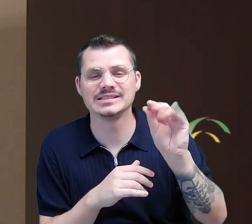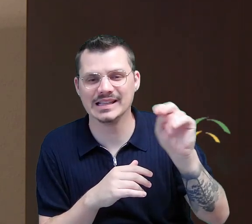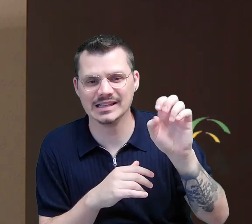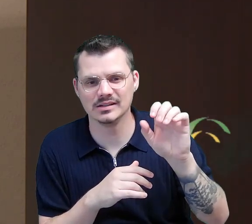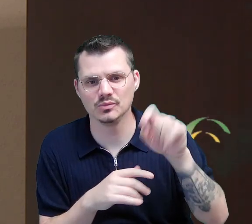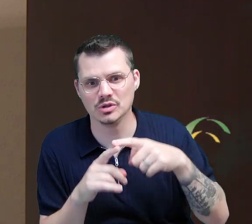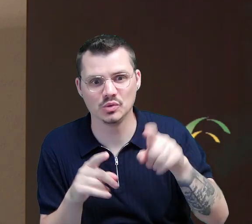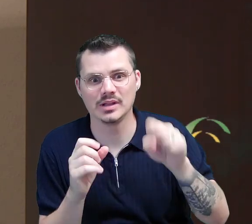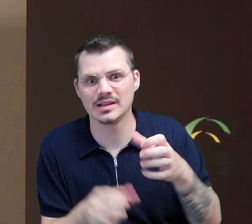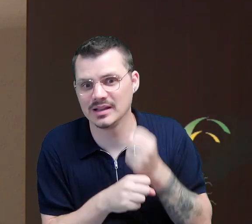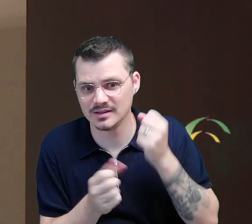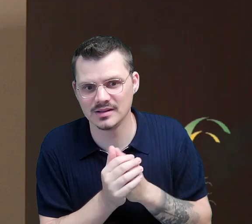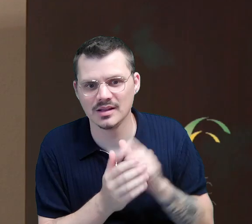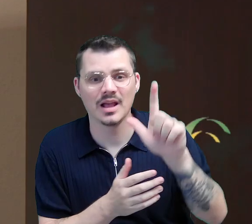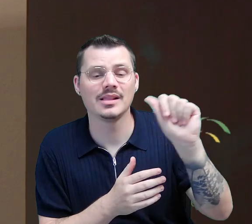can get it.